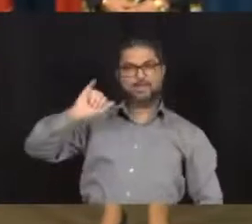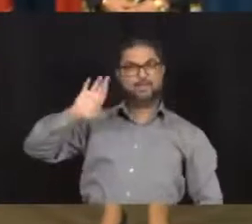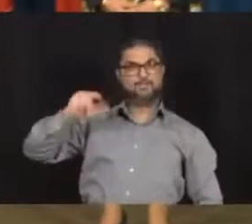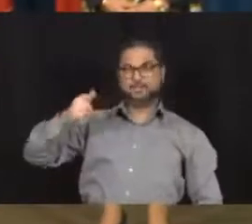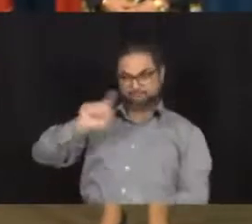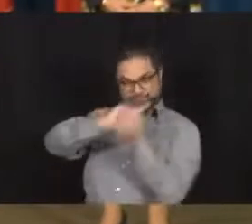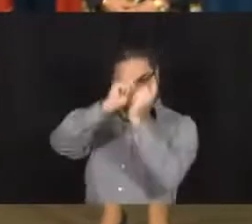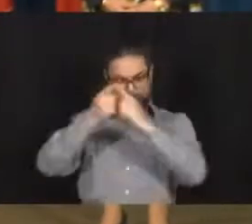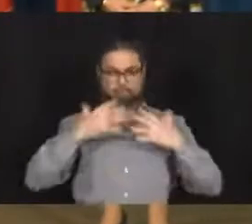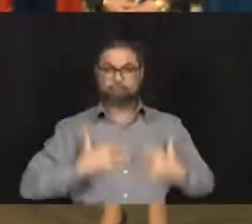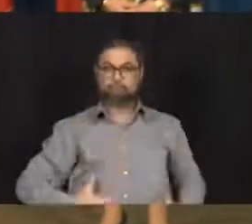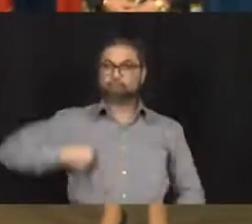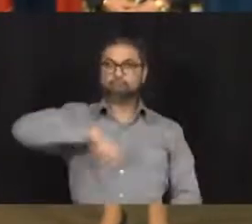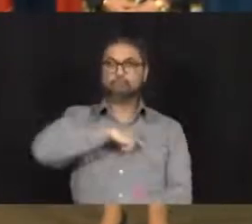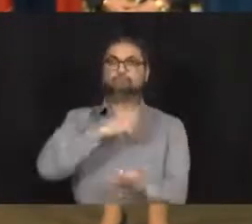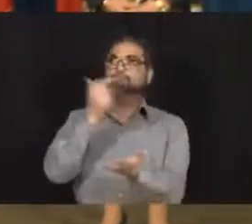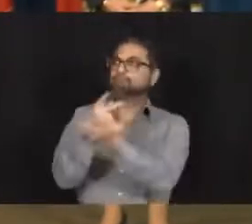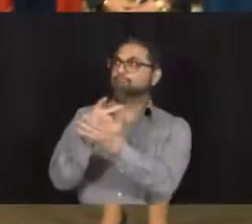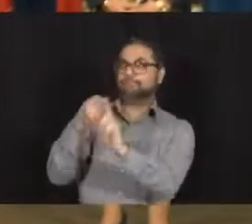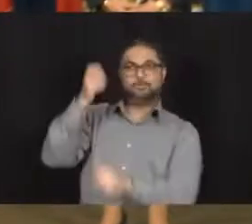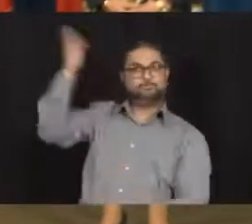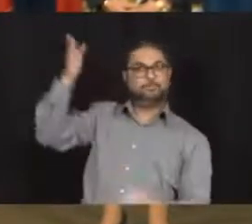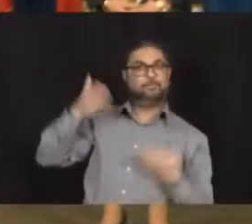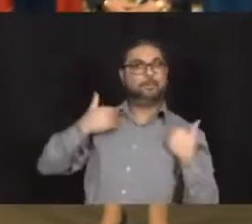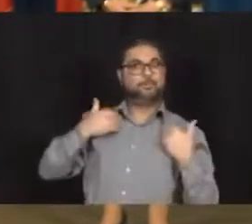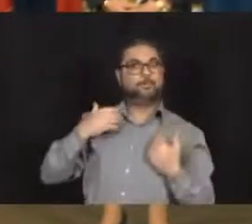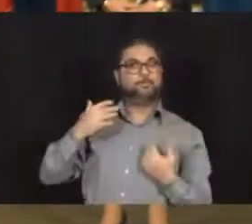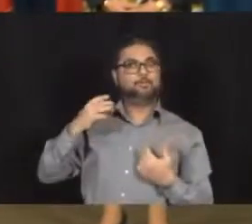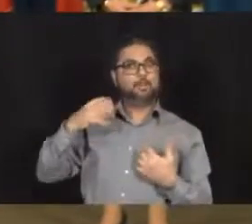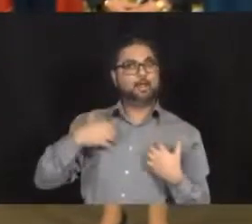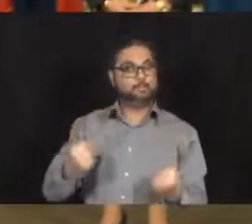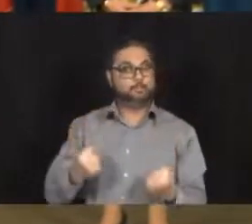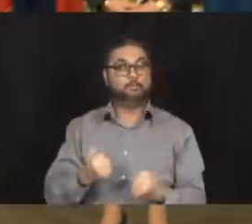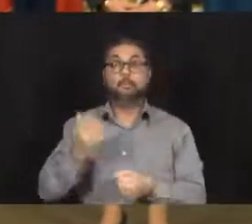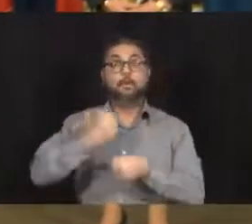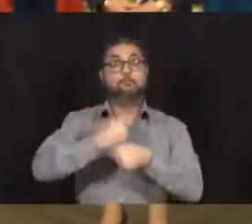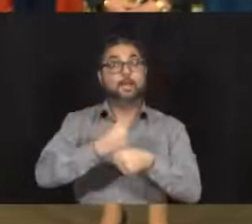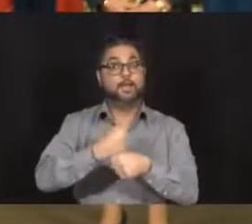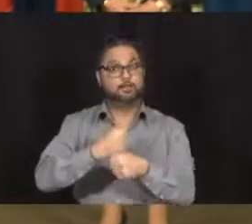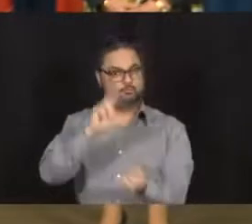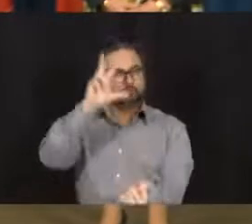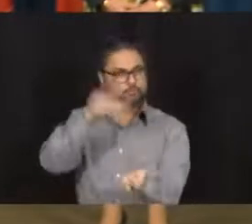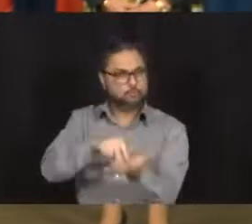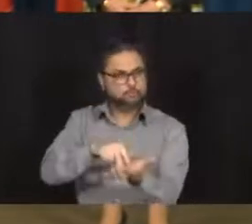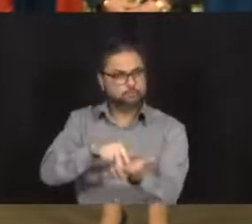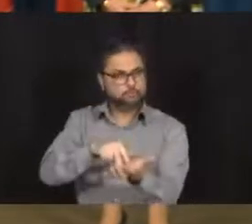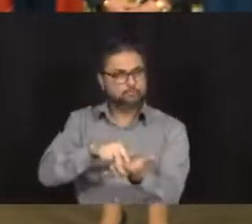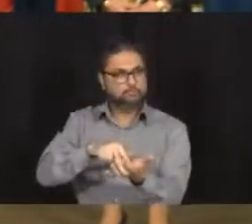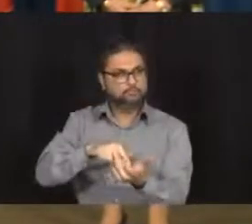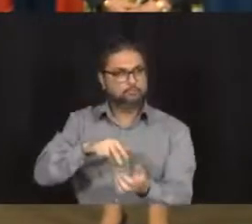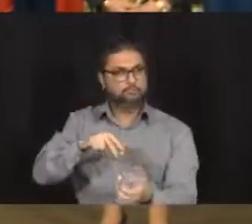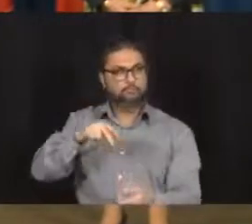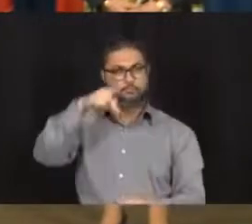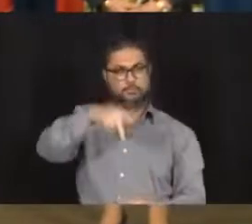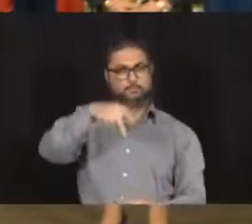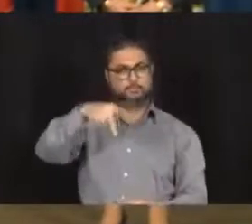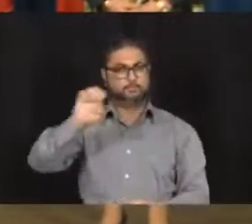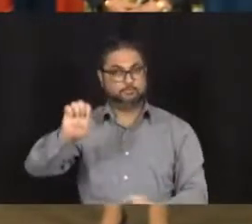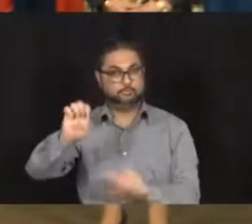340,000 pieces of PPE. And earlier today, I dropped by a grassroots PPE drive.